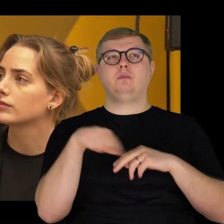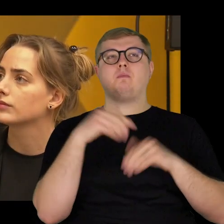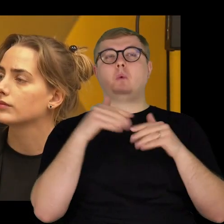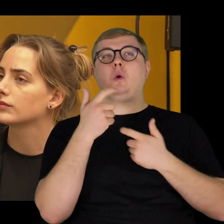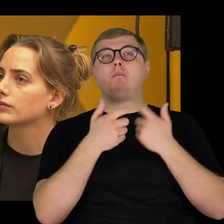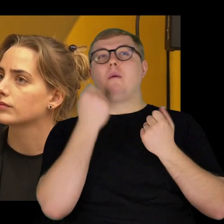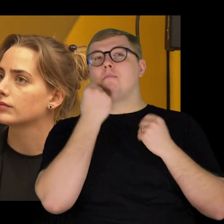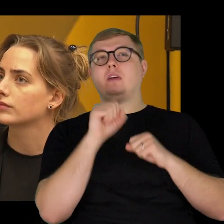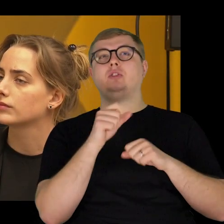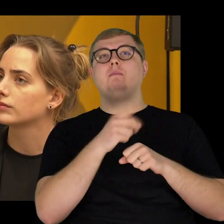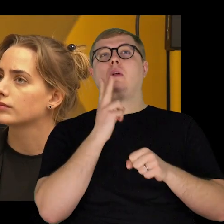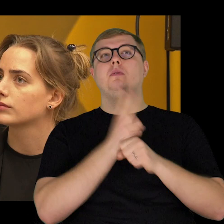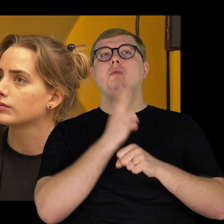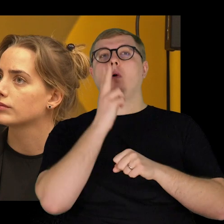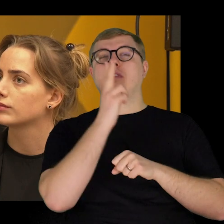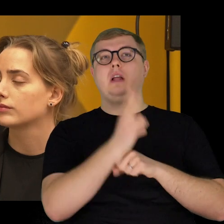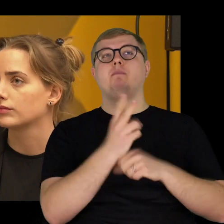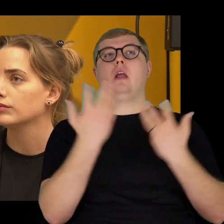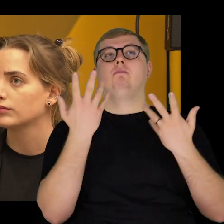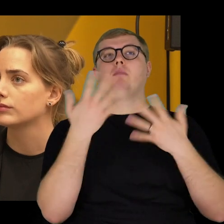more accessible and available